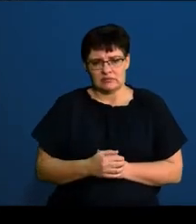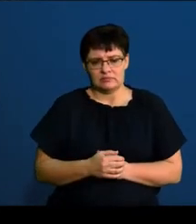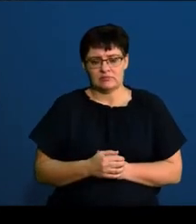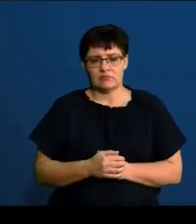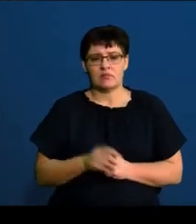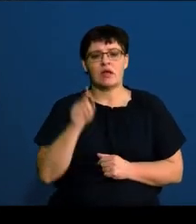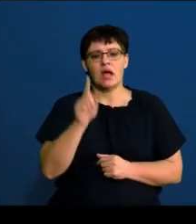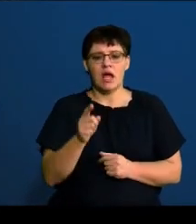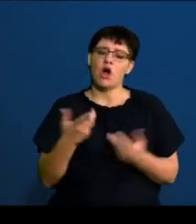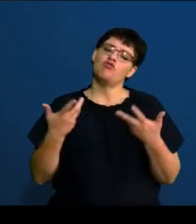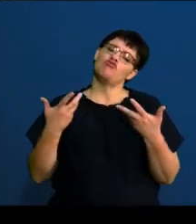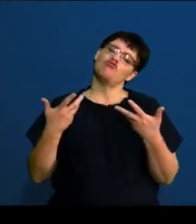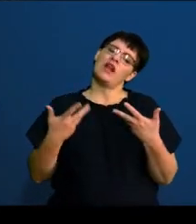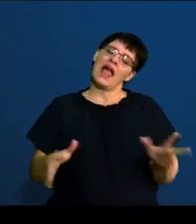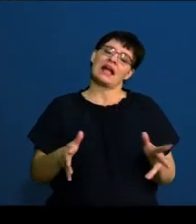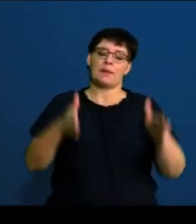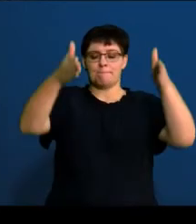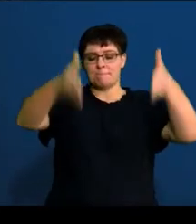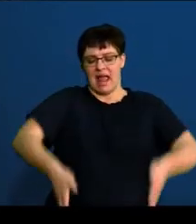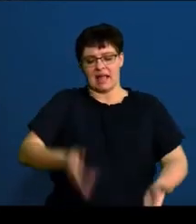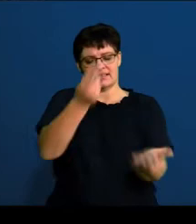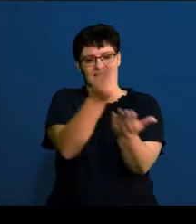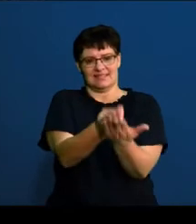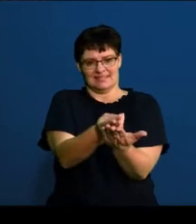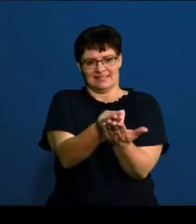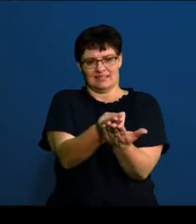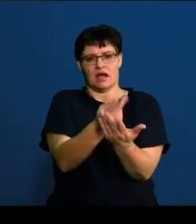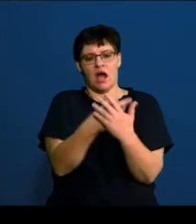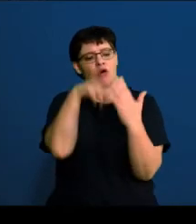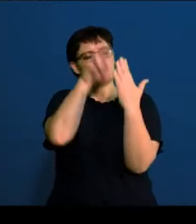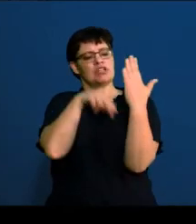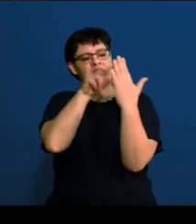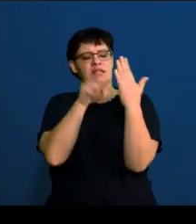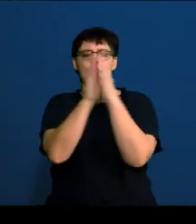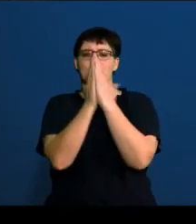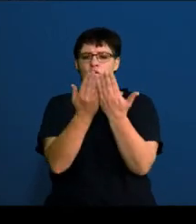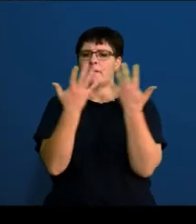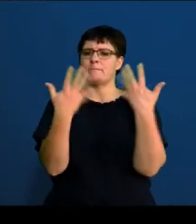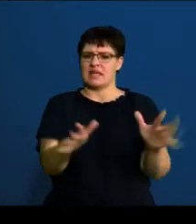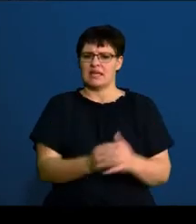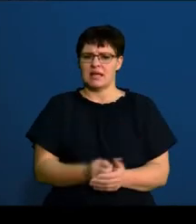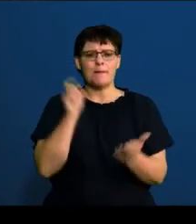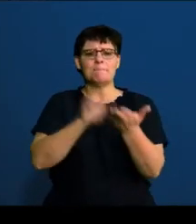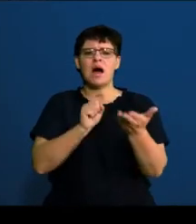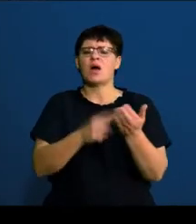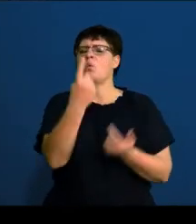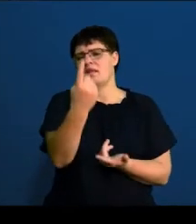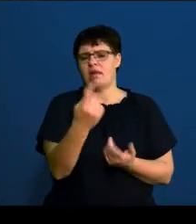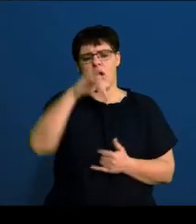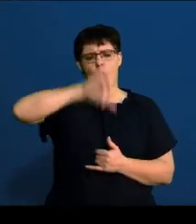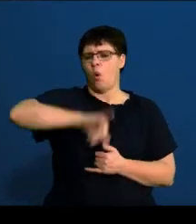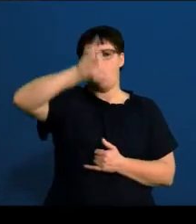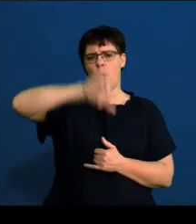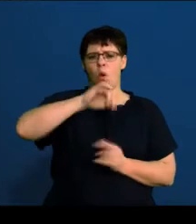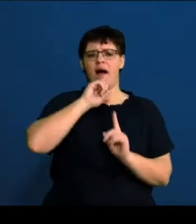he is relaxing on his bed. He is reading a book. It's only 1 mark, so you could have had either or,